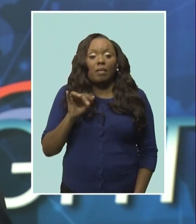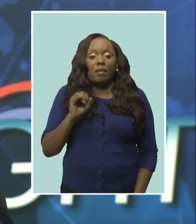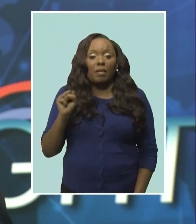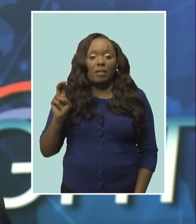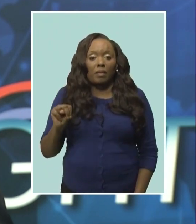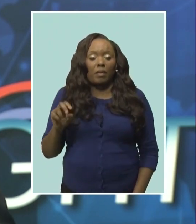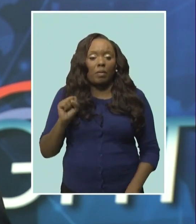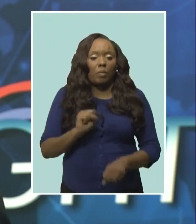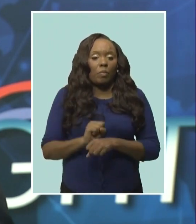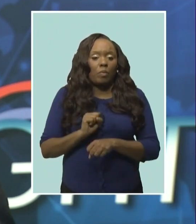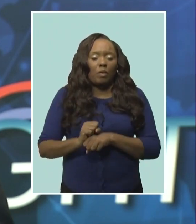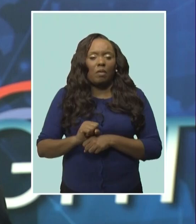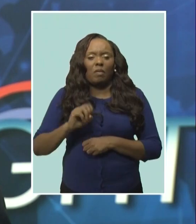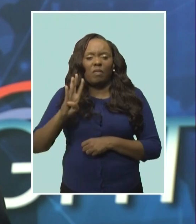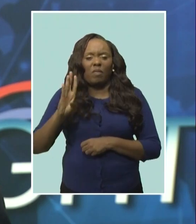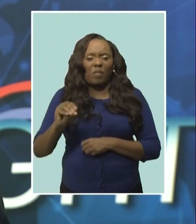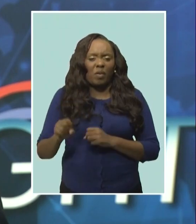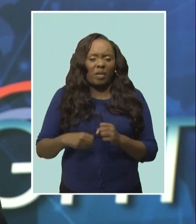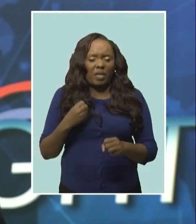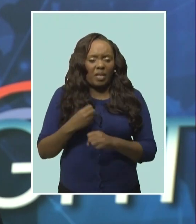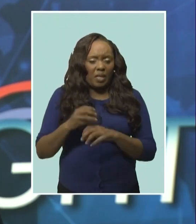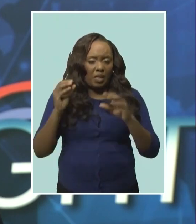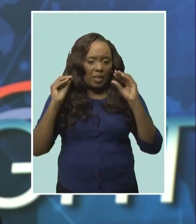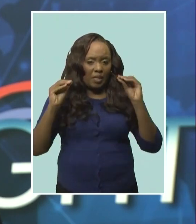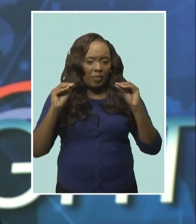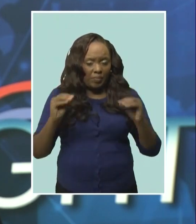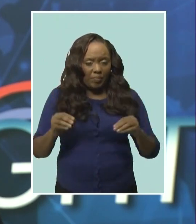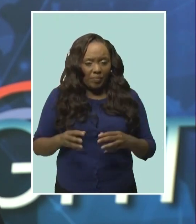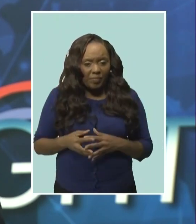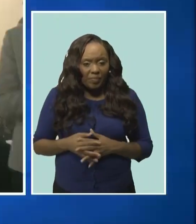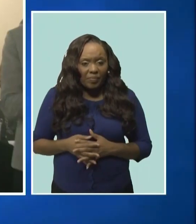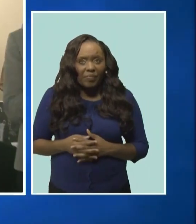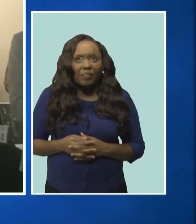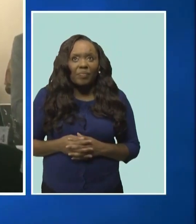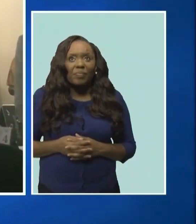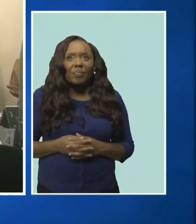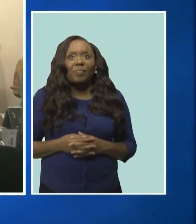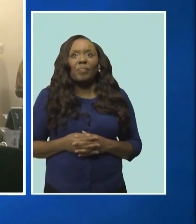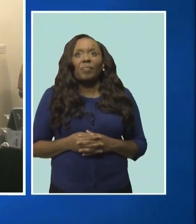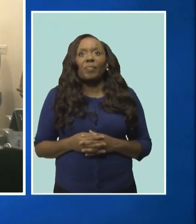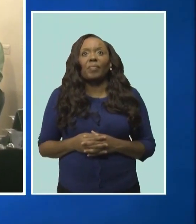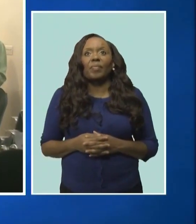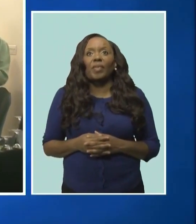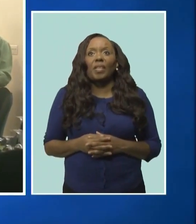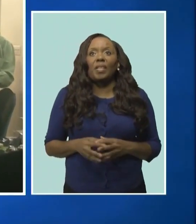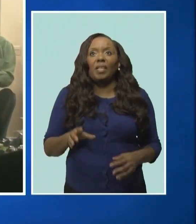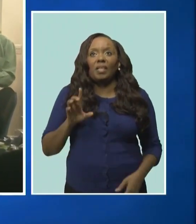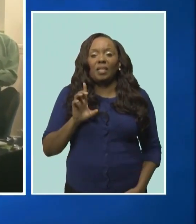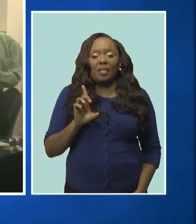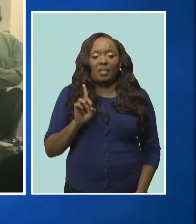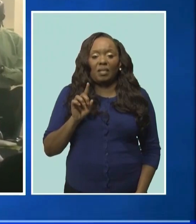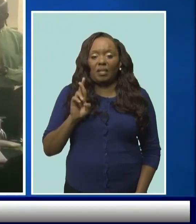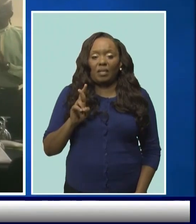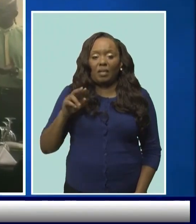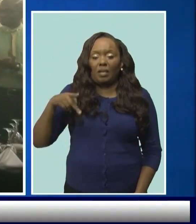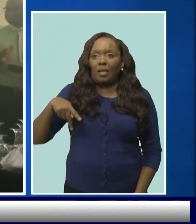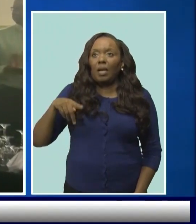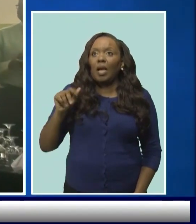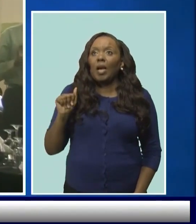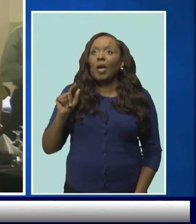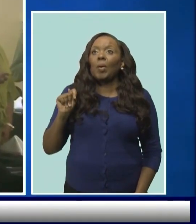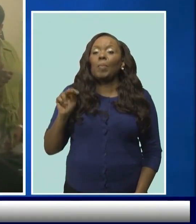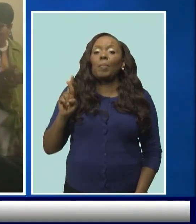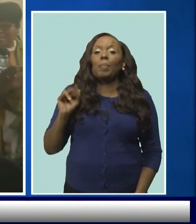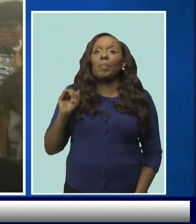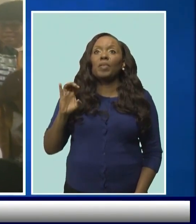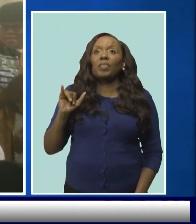40 years to the teaching profession. Dr. Patricia Saul was given a standing ovation as